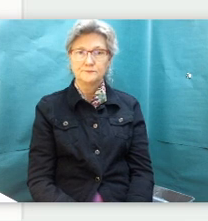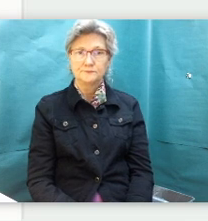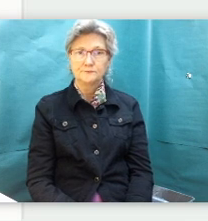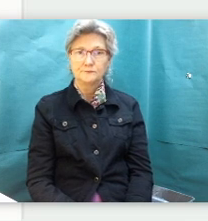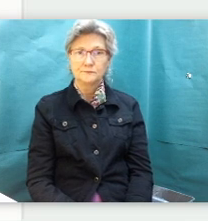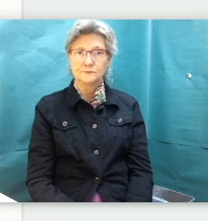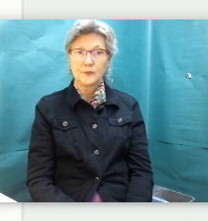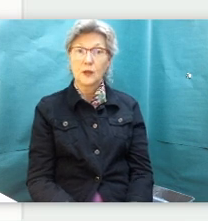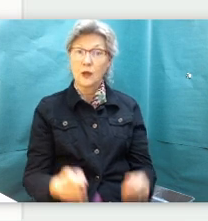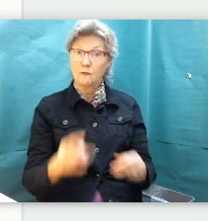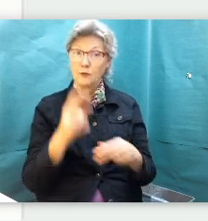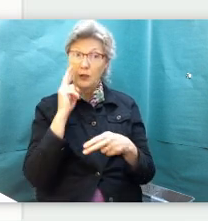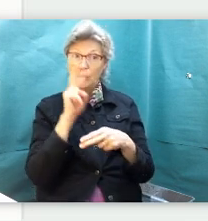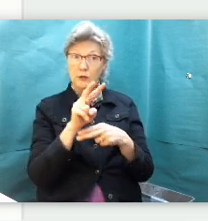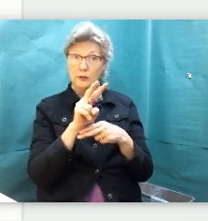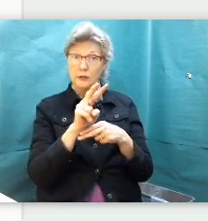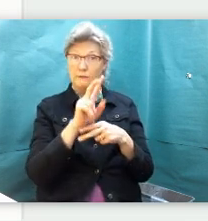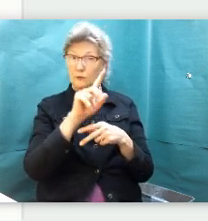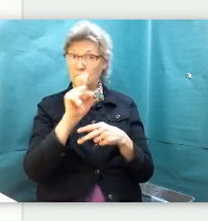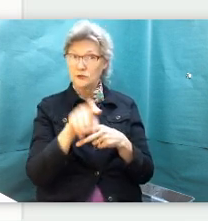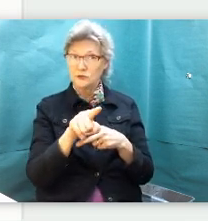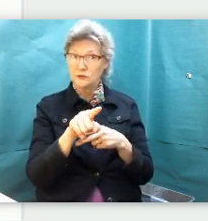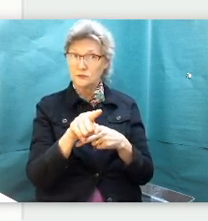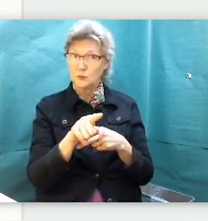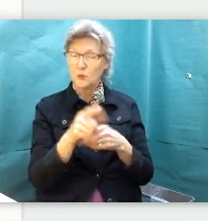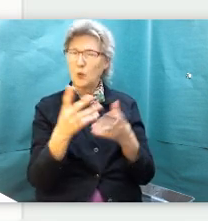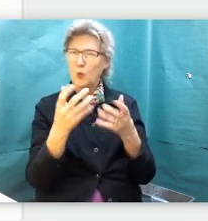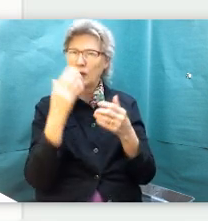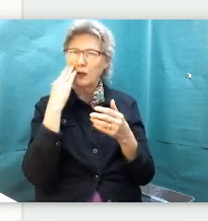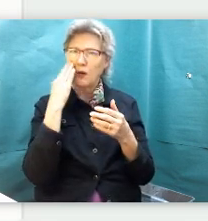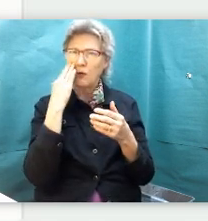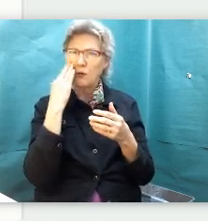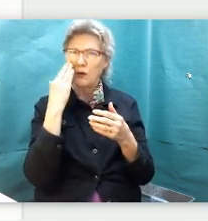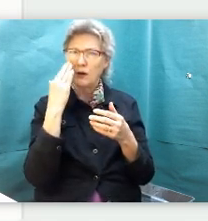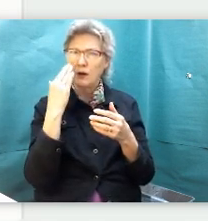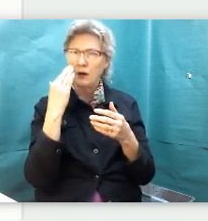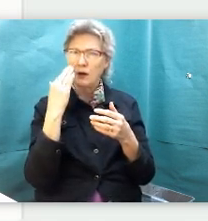collection. So if we look back at our question, we want to know